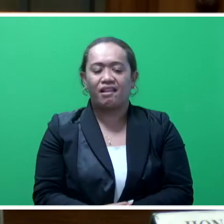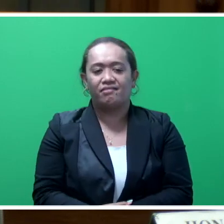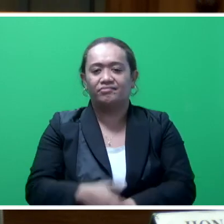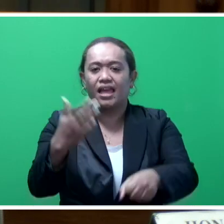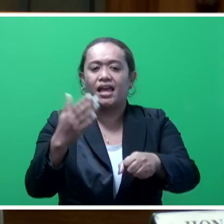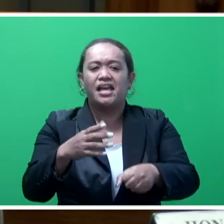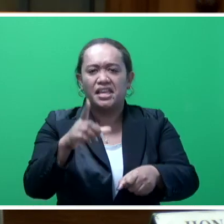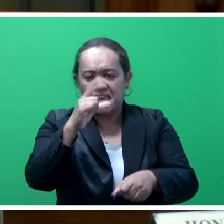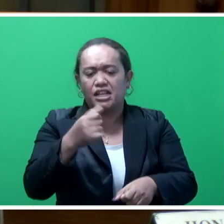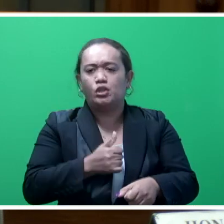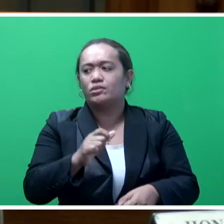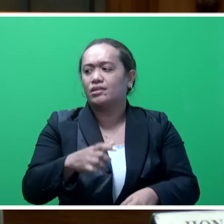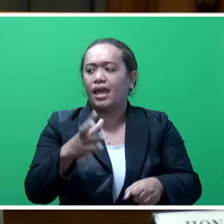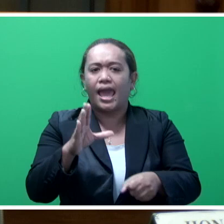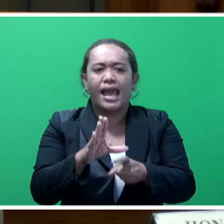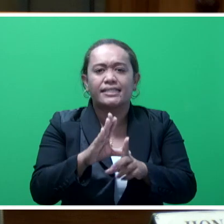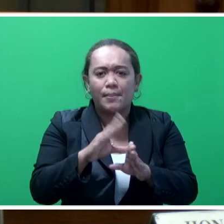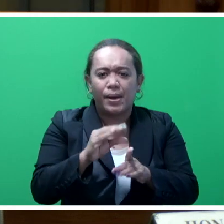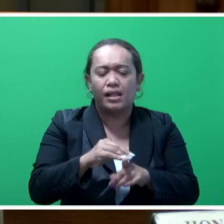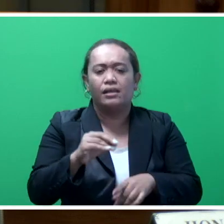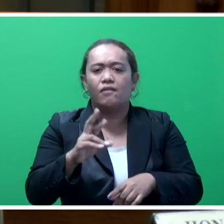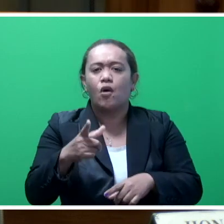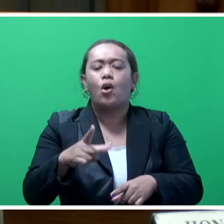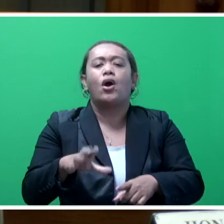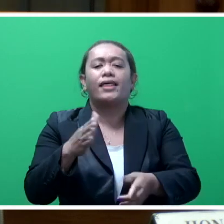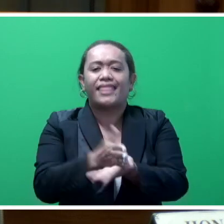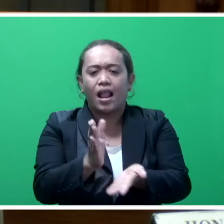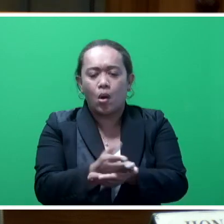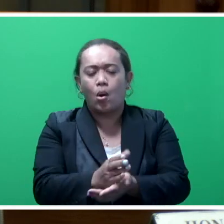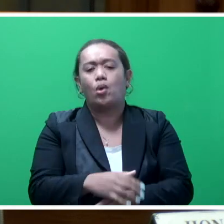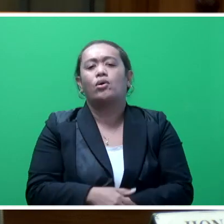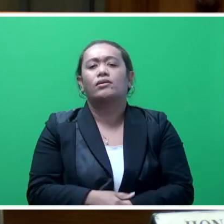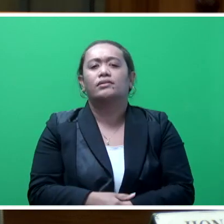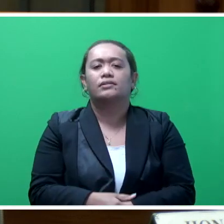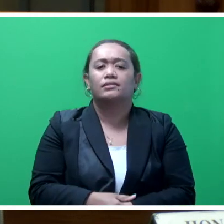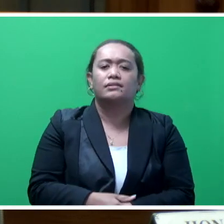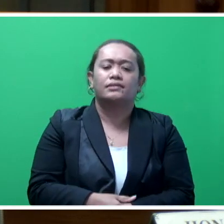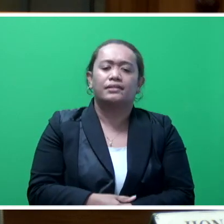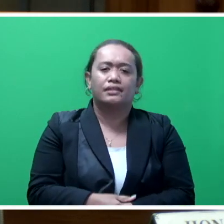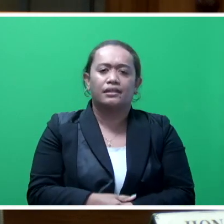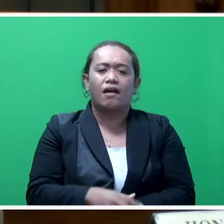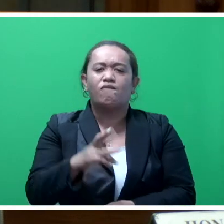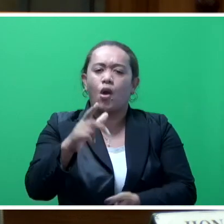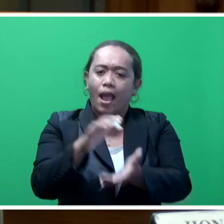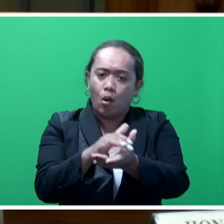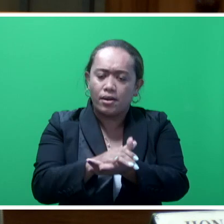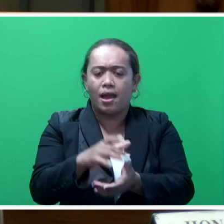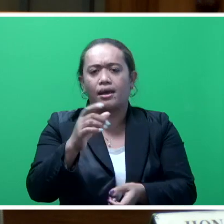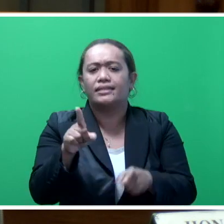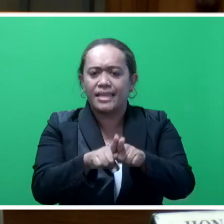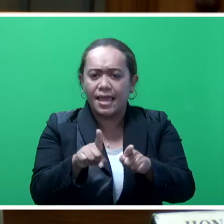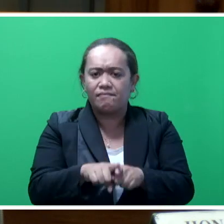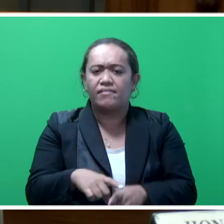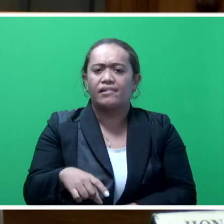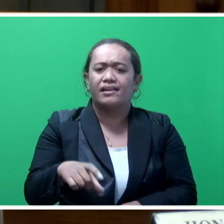and ginger, Mr. Speaker said. So you can see how we can leverage ourselves to assert in the export